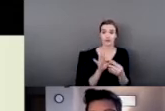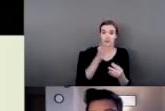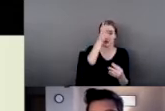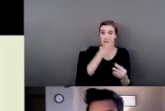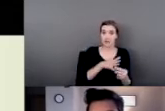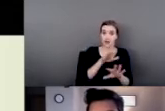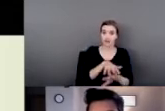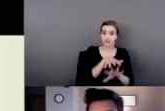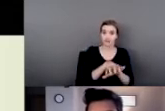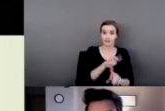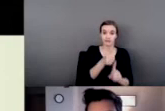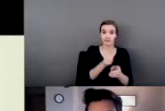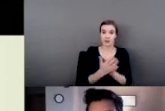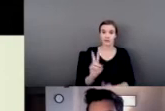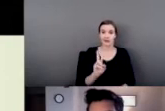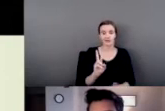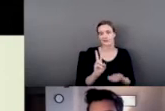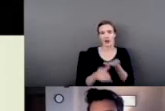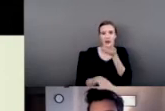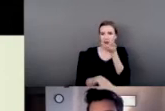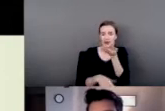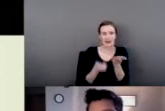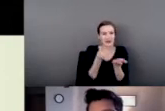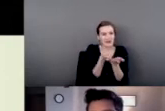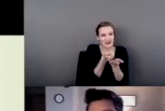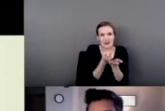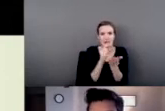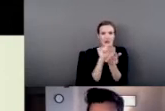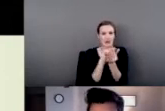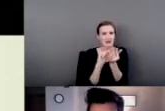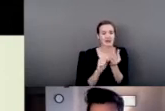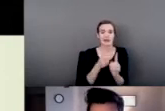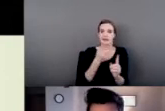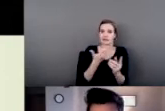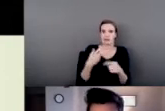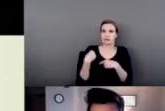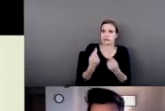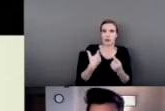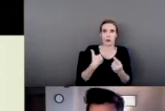and being victims of domestic violence, sexual assault, intimate partner violence.